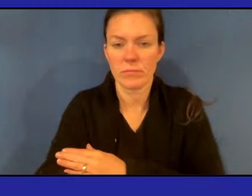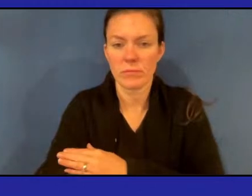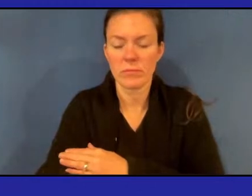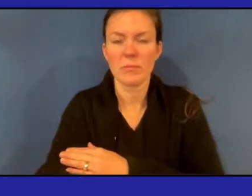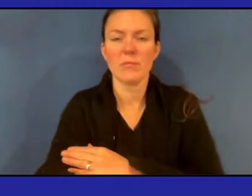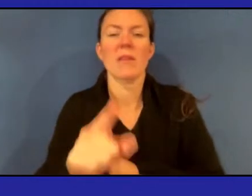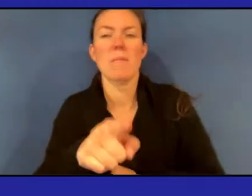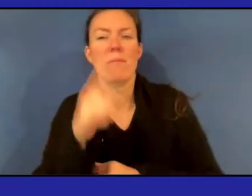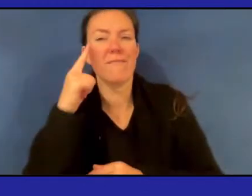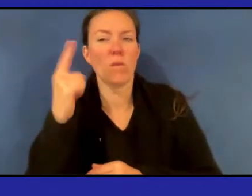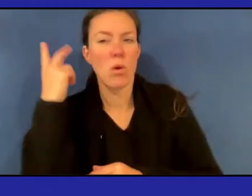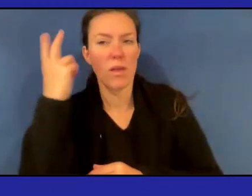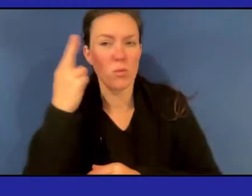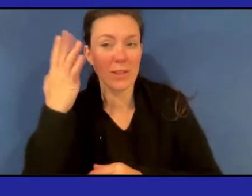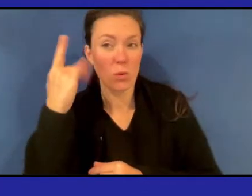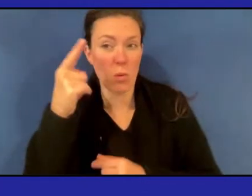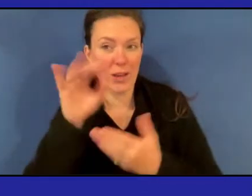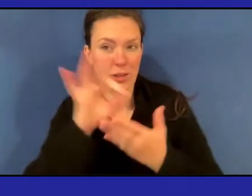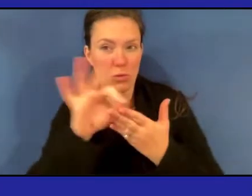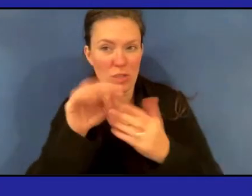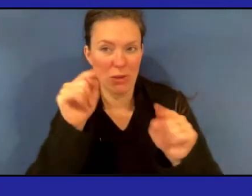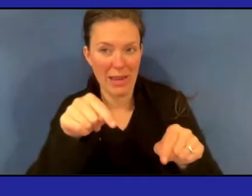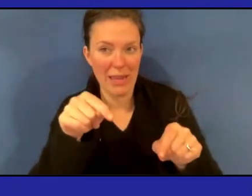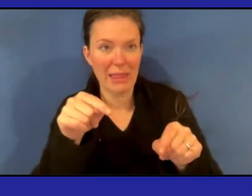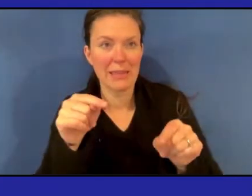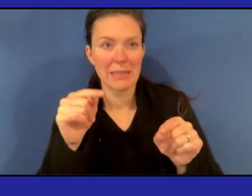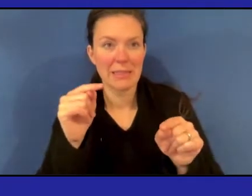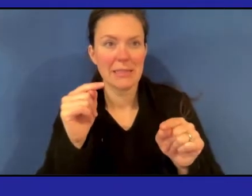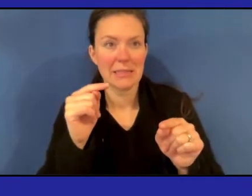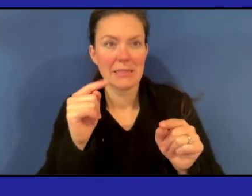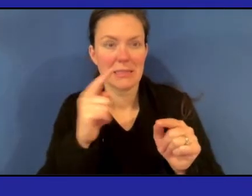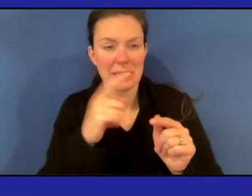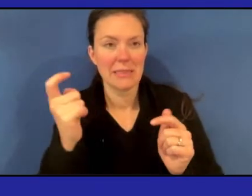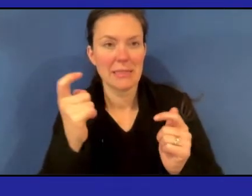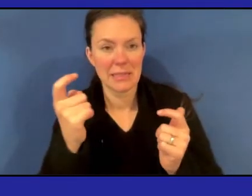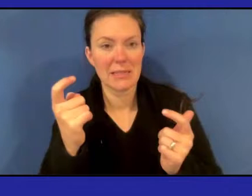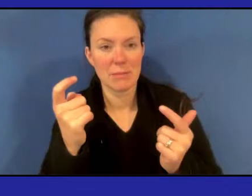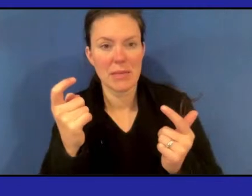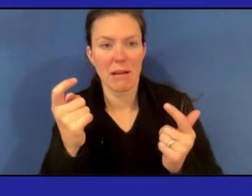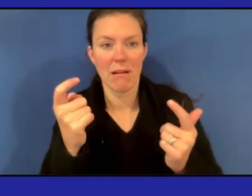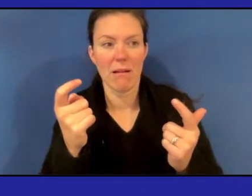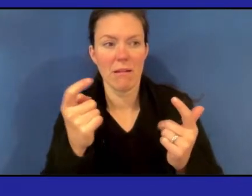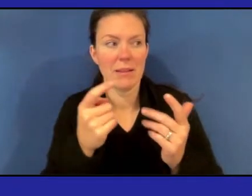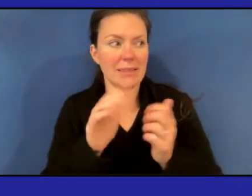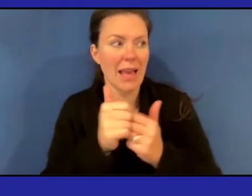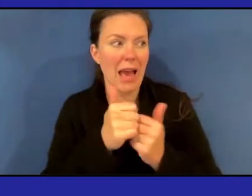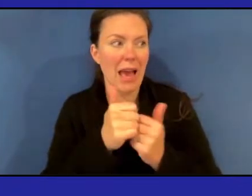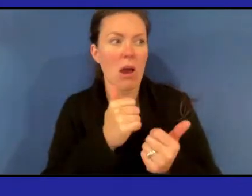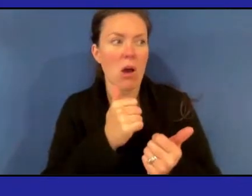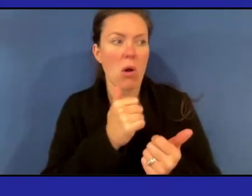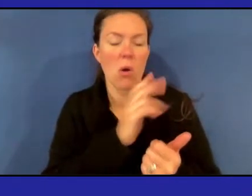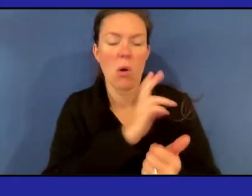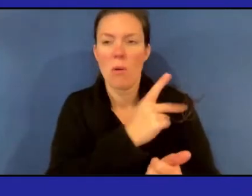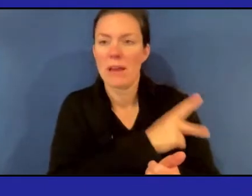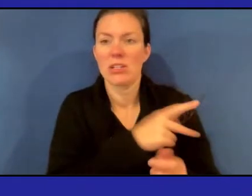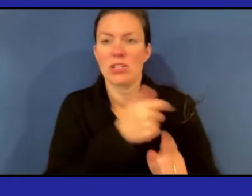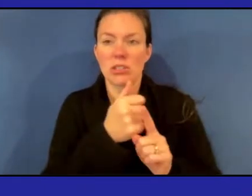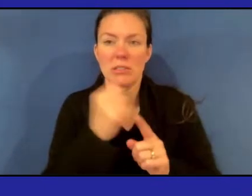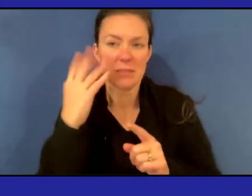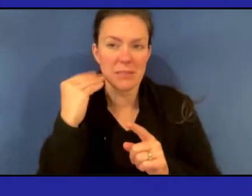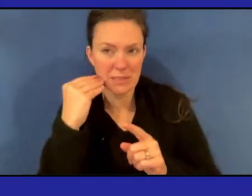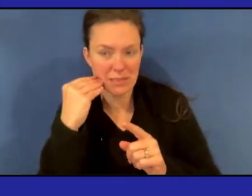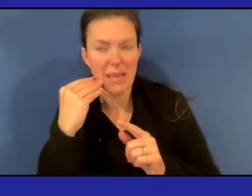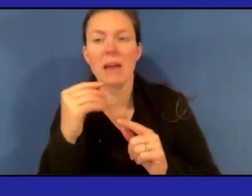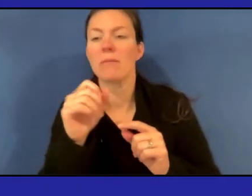tracking this is you're thinking about All right. clinician concordance, right? And how patients are Yep, experiencing, concordance, that's a piece of it,